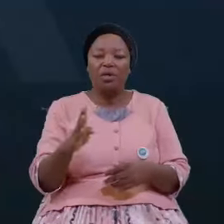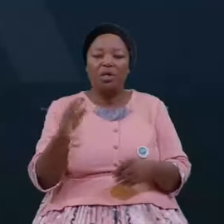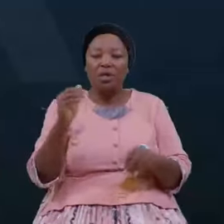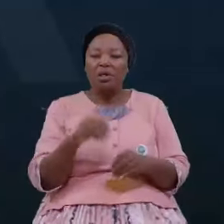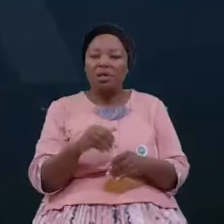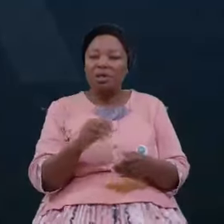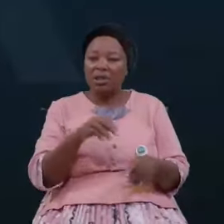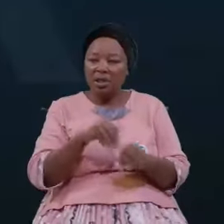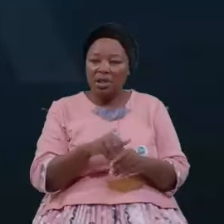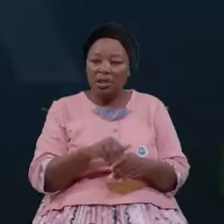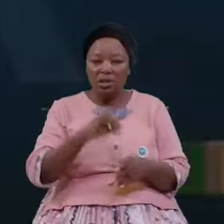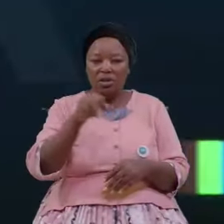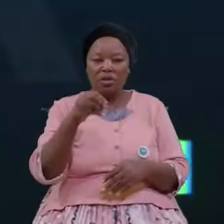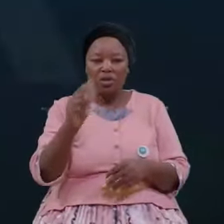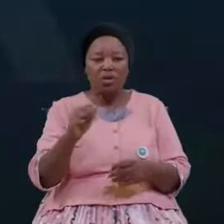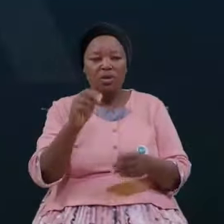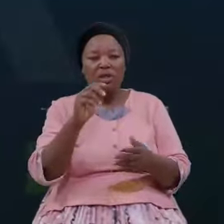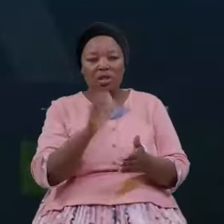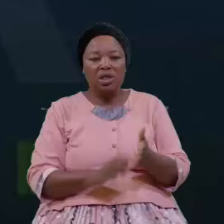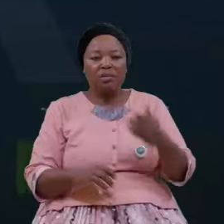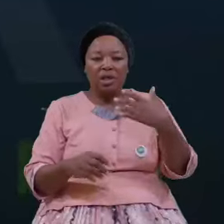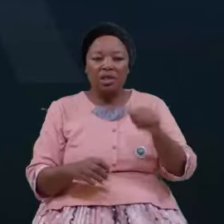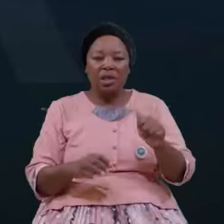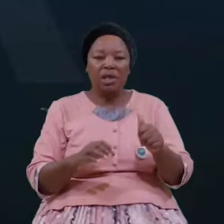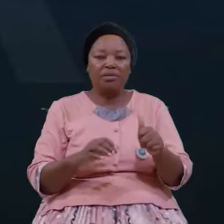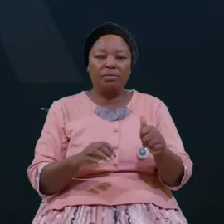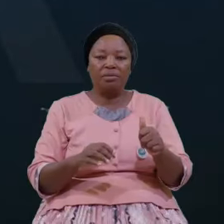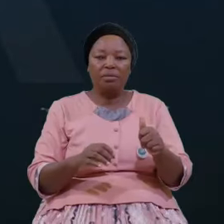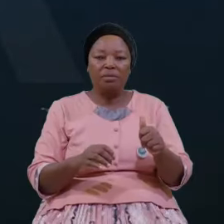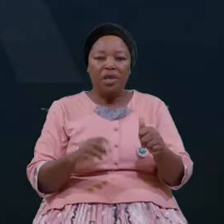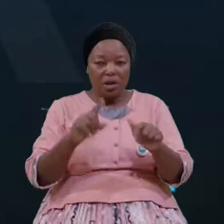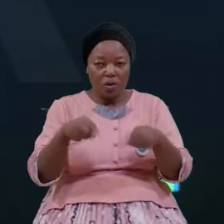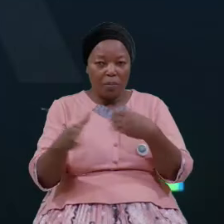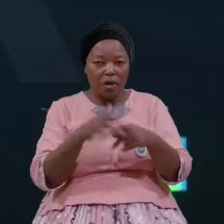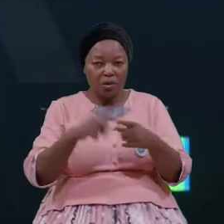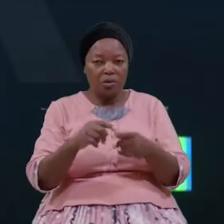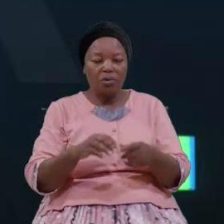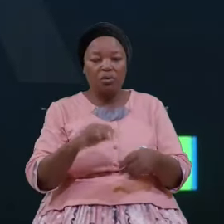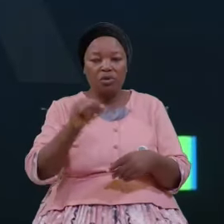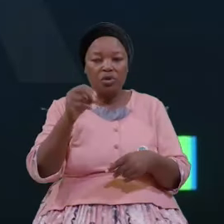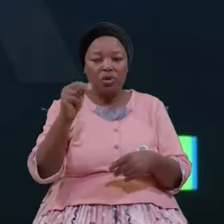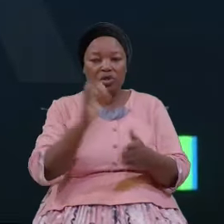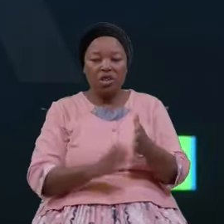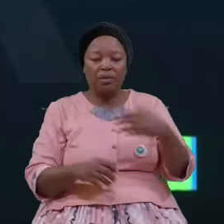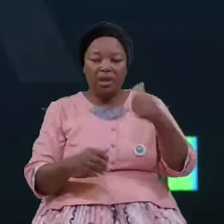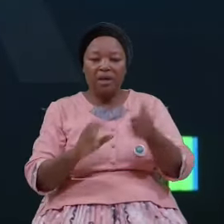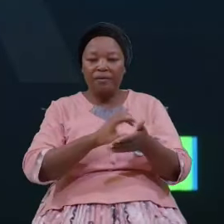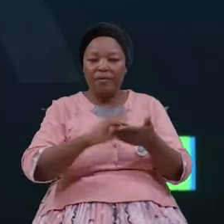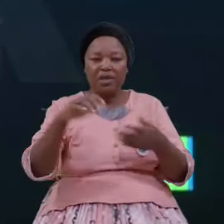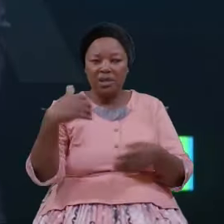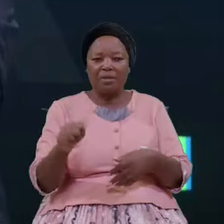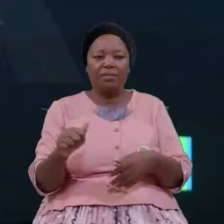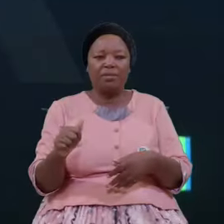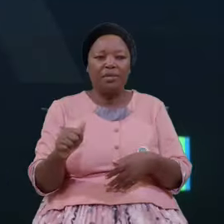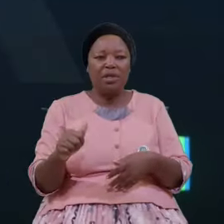in John chapter 10. Let me go back to verse 10. John chapter 10, verse 10. It says,